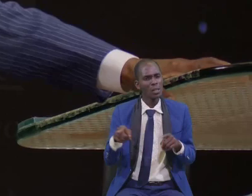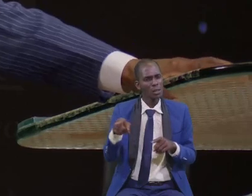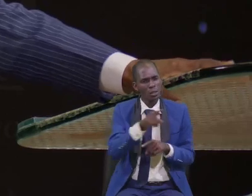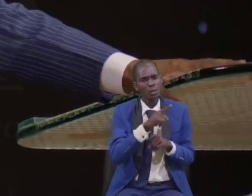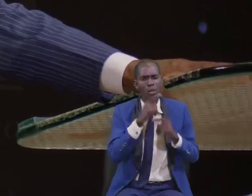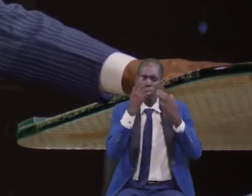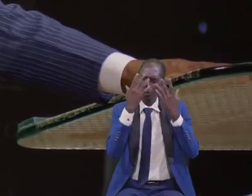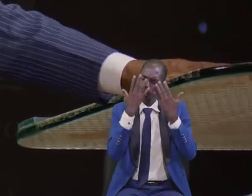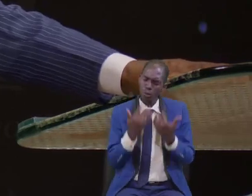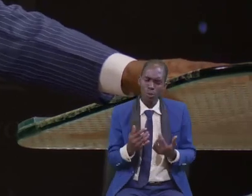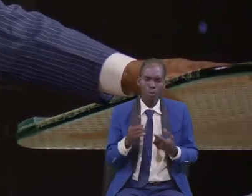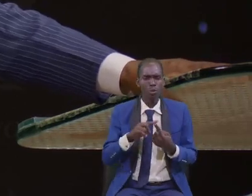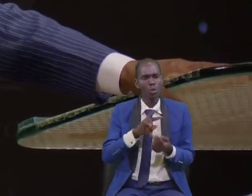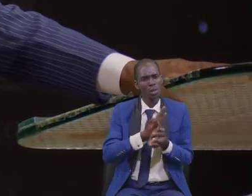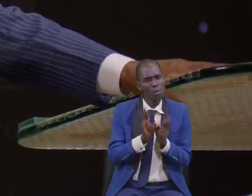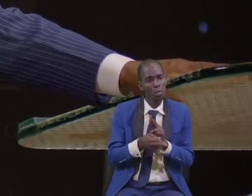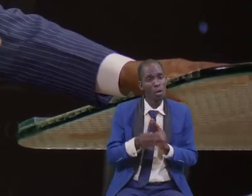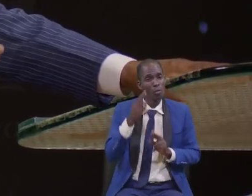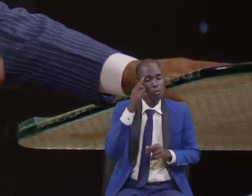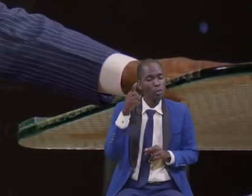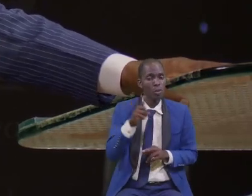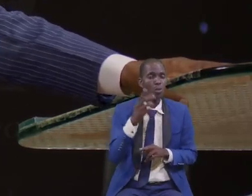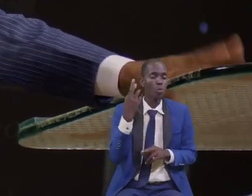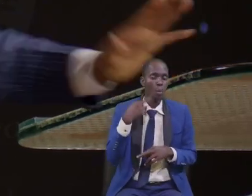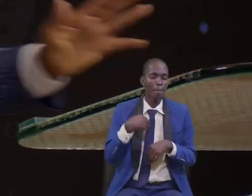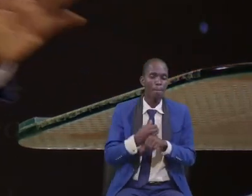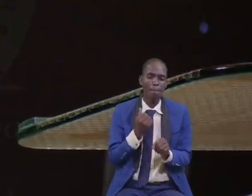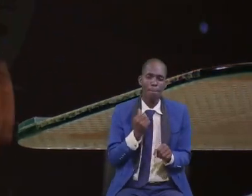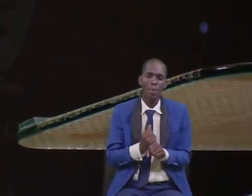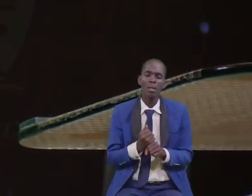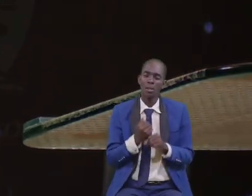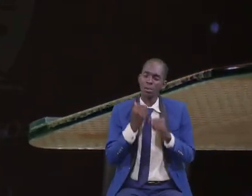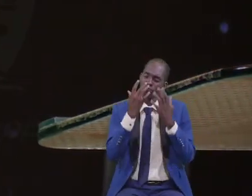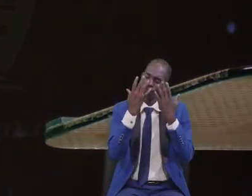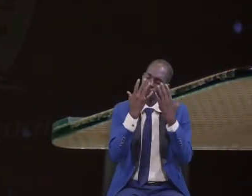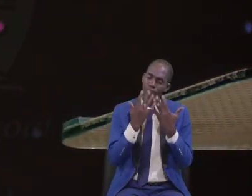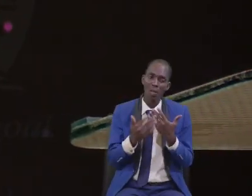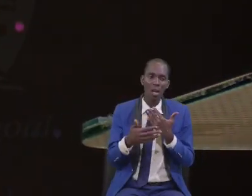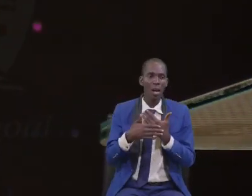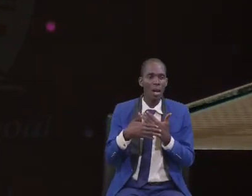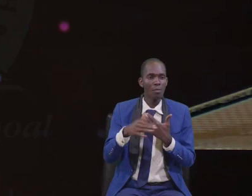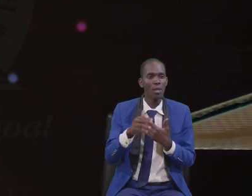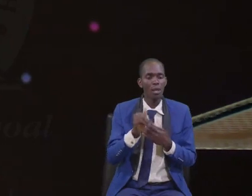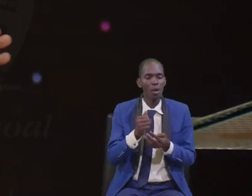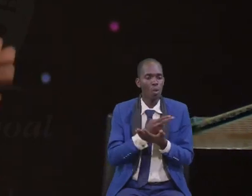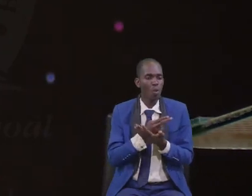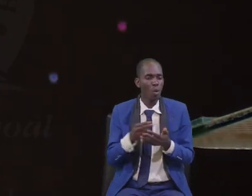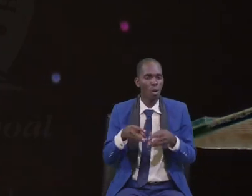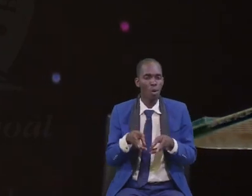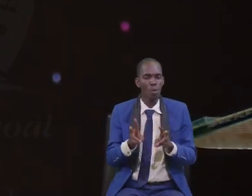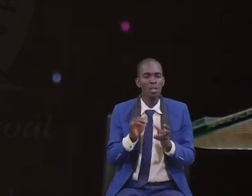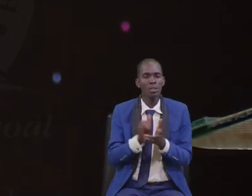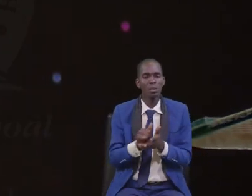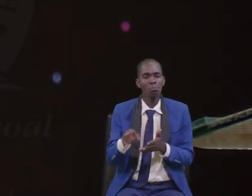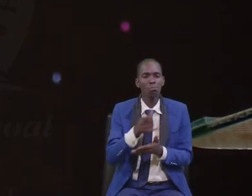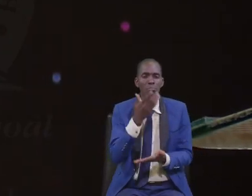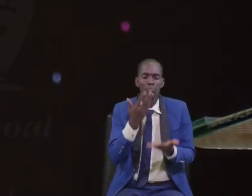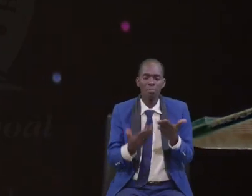repentance, for ye were made sorry after a godly manner, that ye